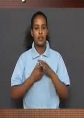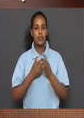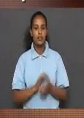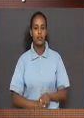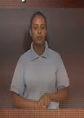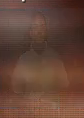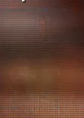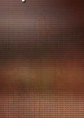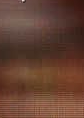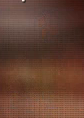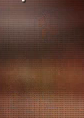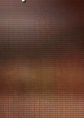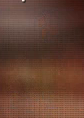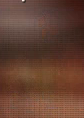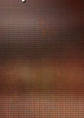Begin.